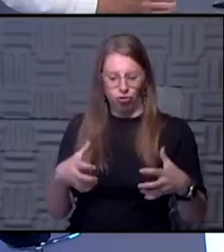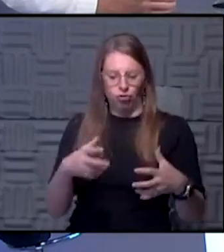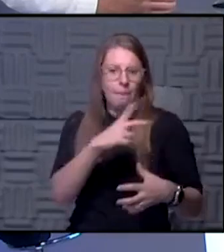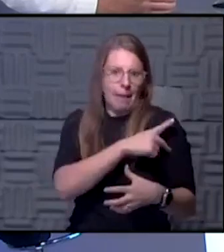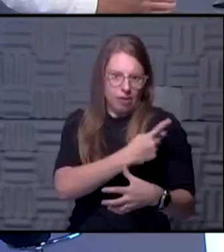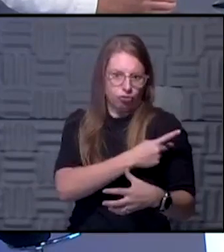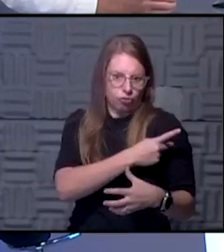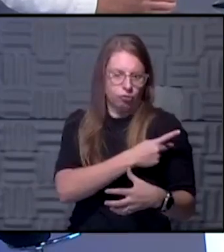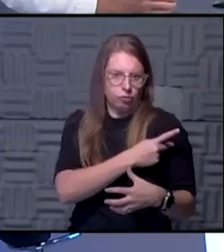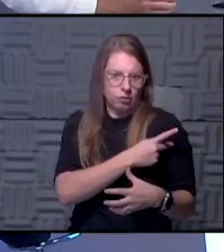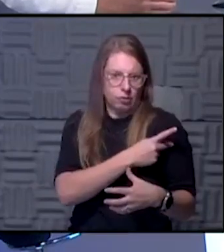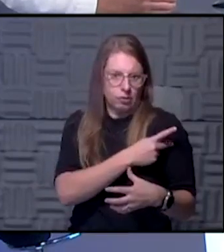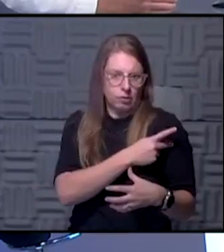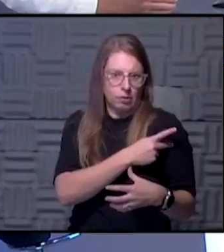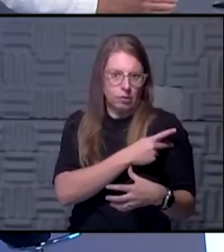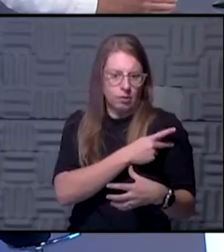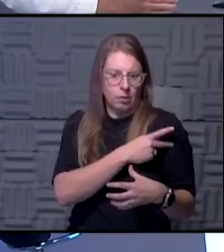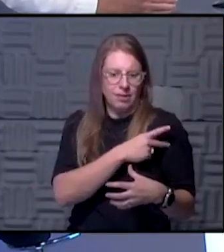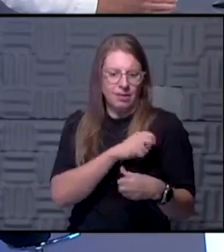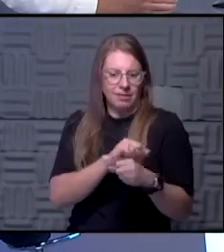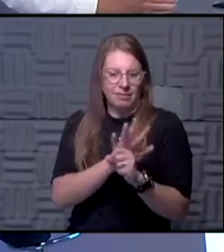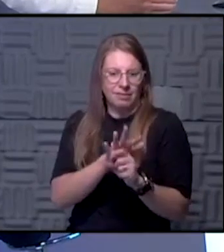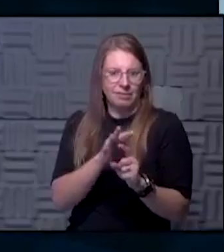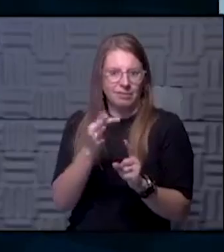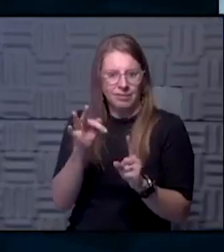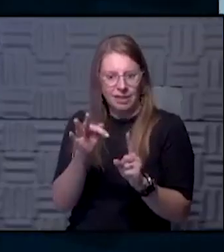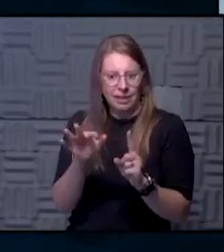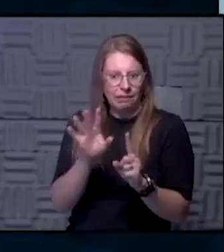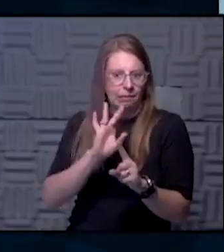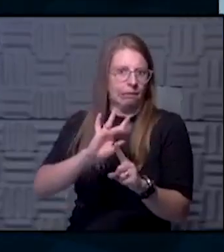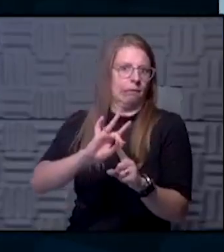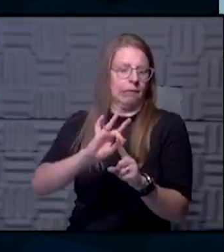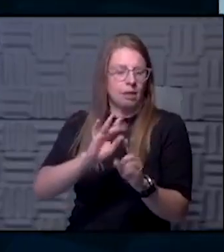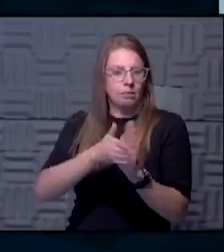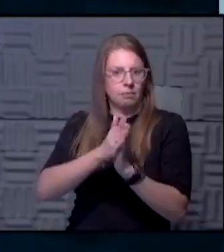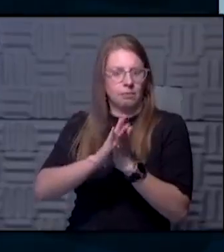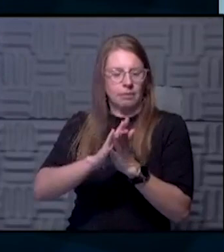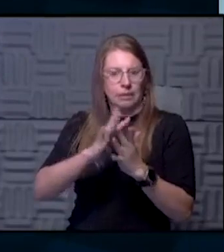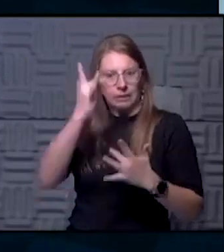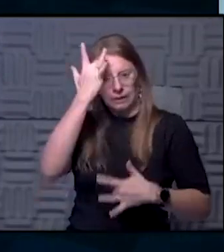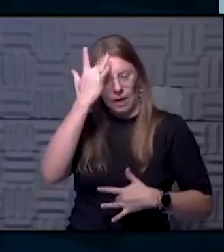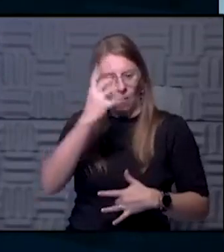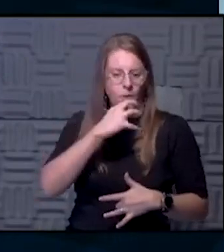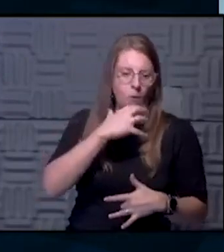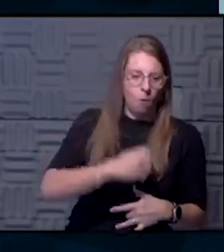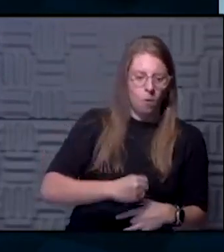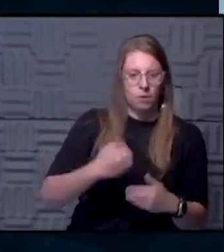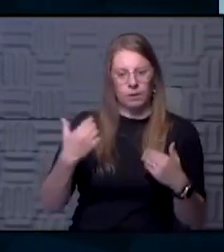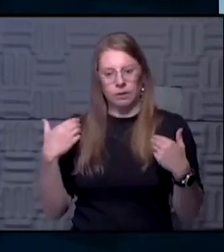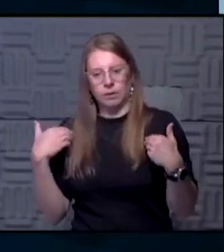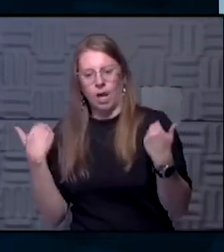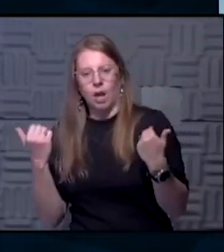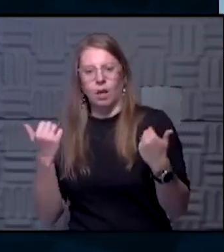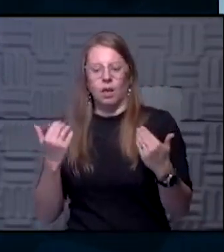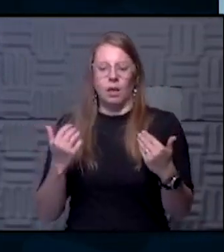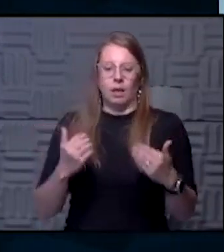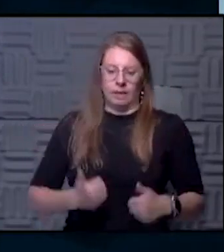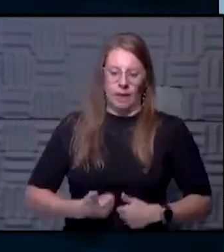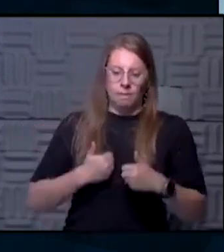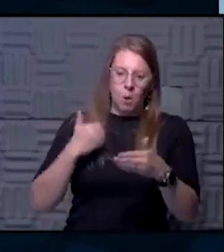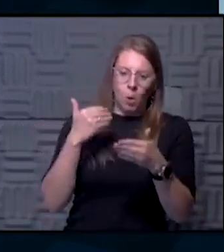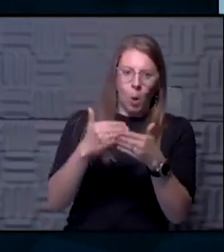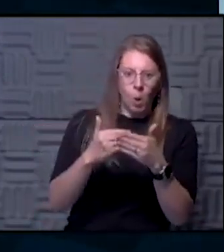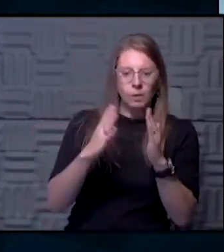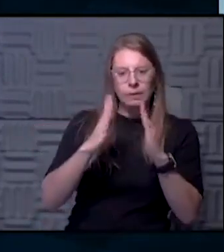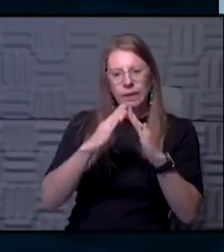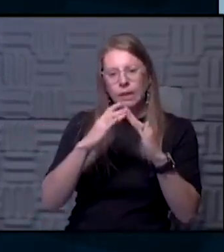that are getting COVID? Are they young? Are they old? Are they living closer to a city, or are they